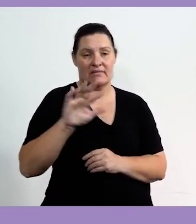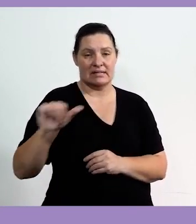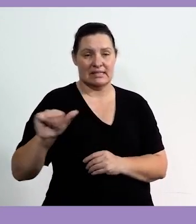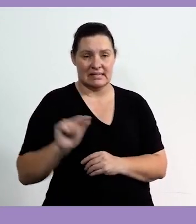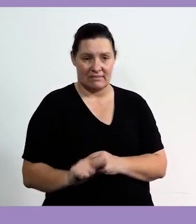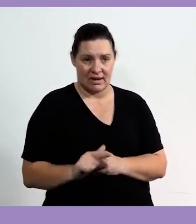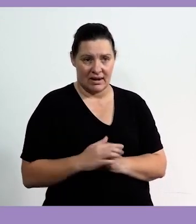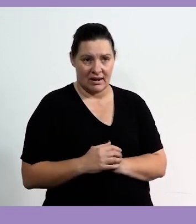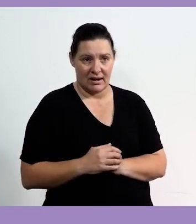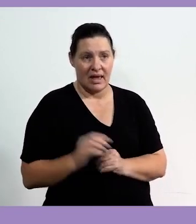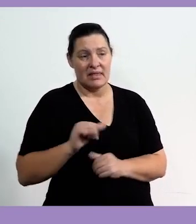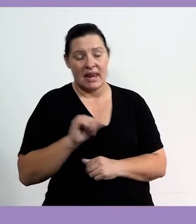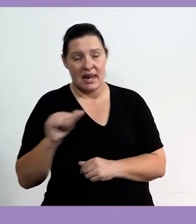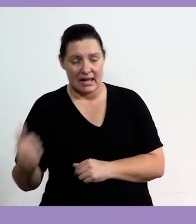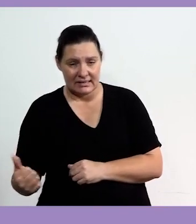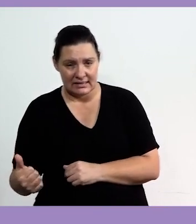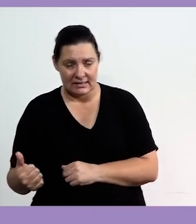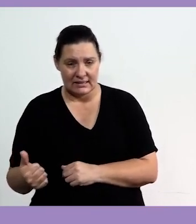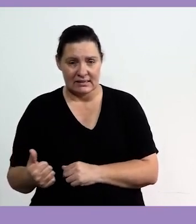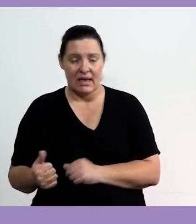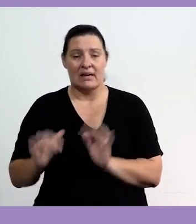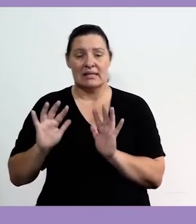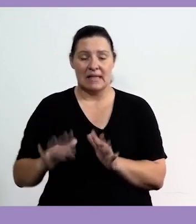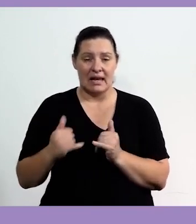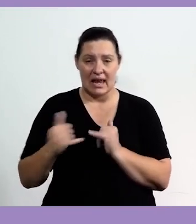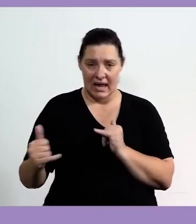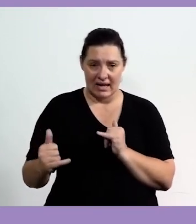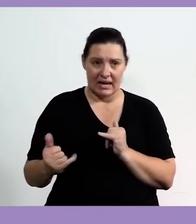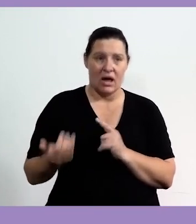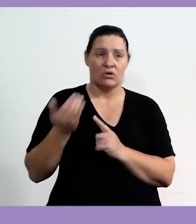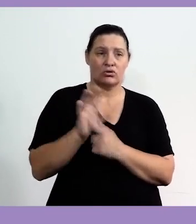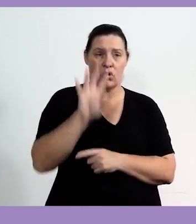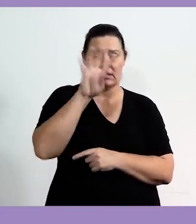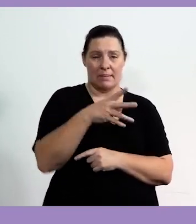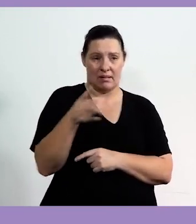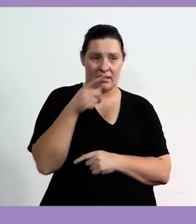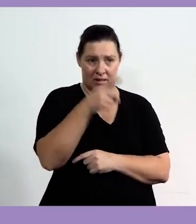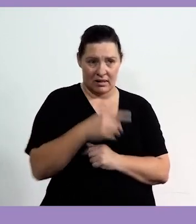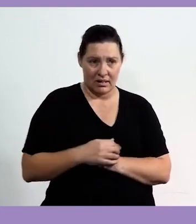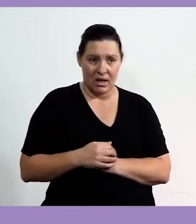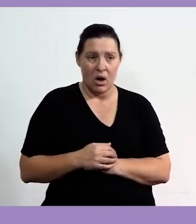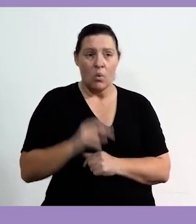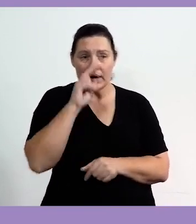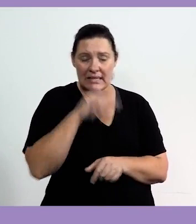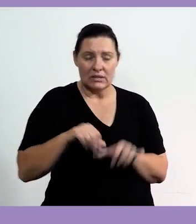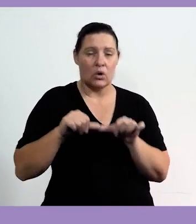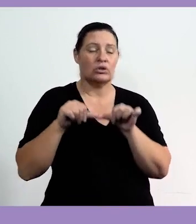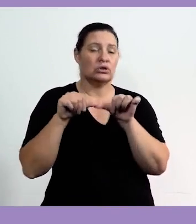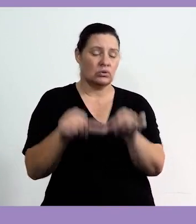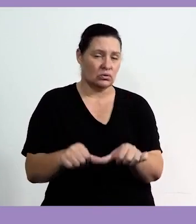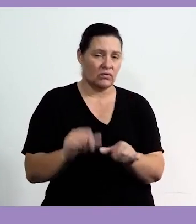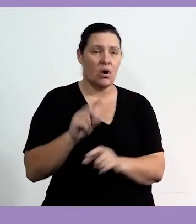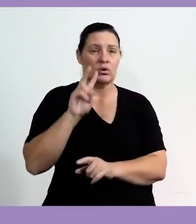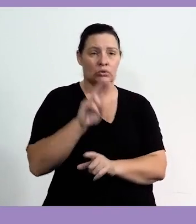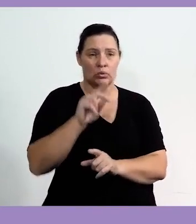5, 6, and 7. And the next picture has 10 lines as shown in this table below. So we need to